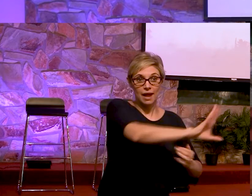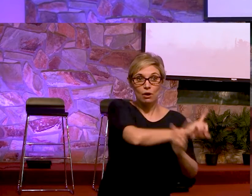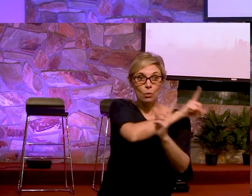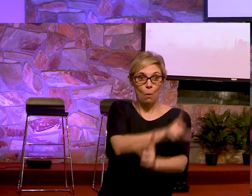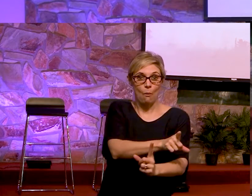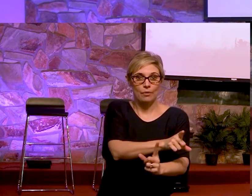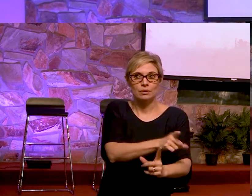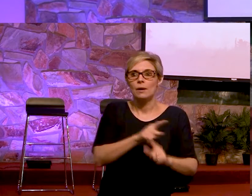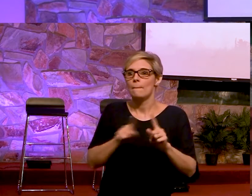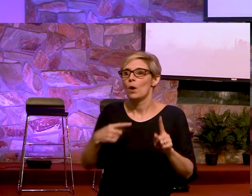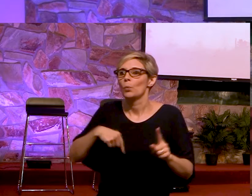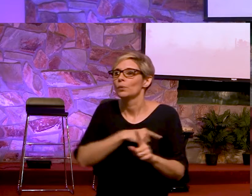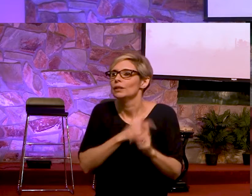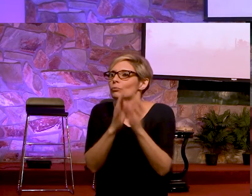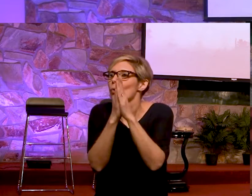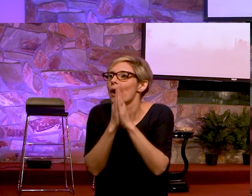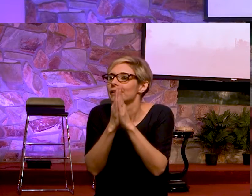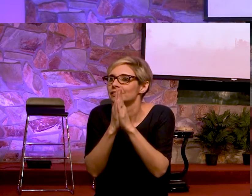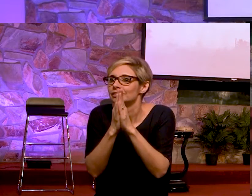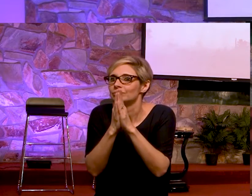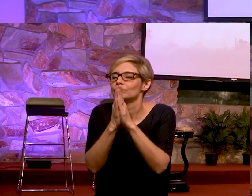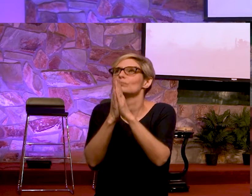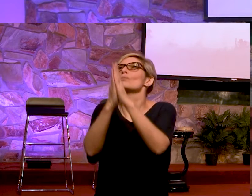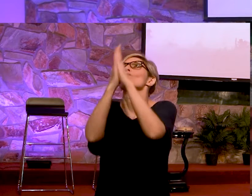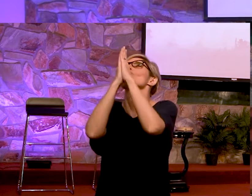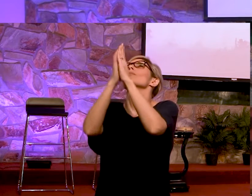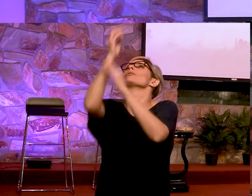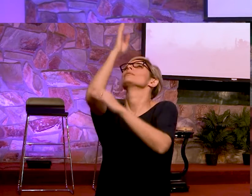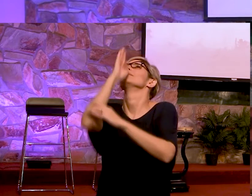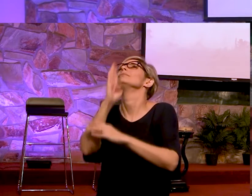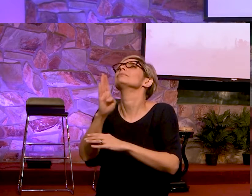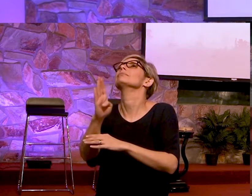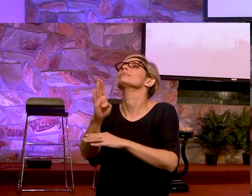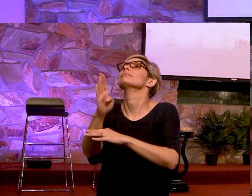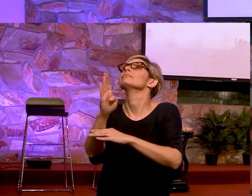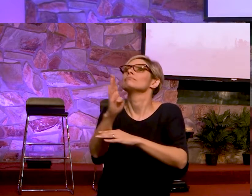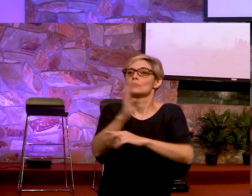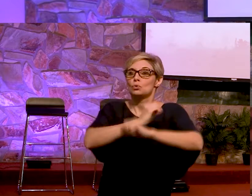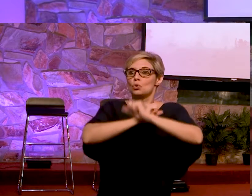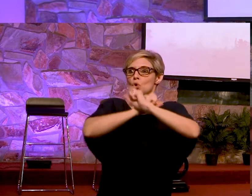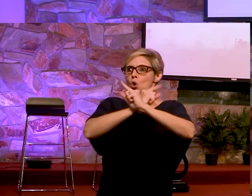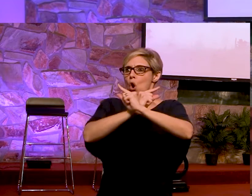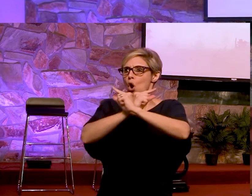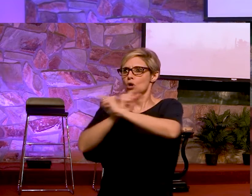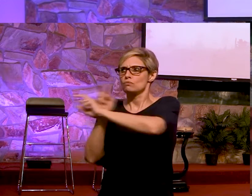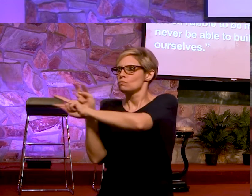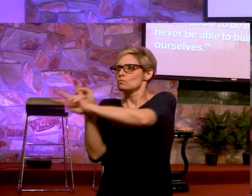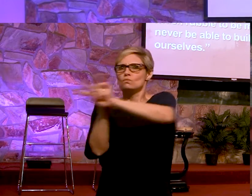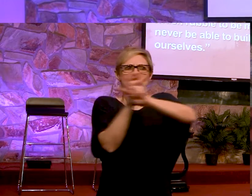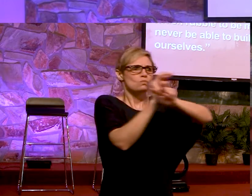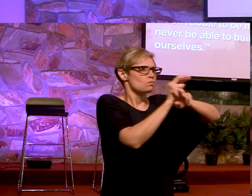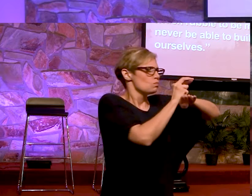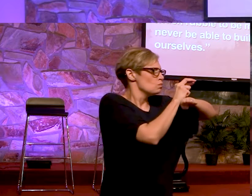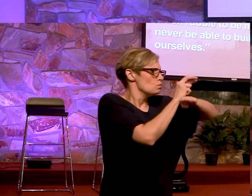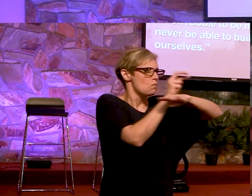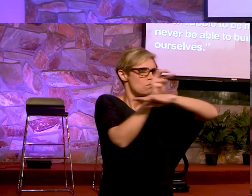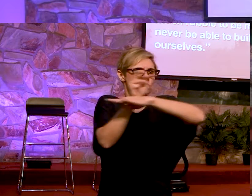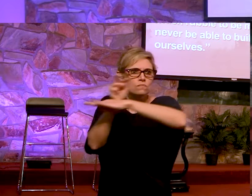prayed. We prayed to our God and guarded the city day and night to protect